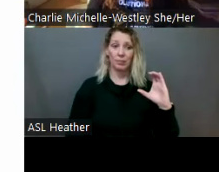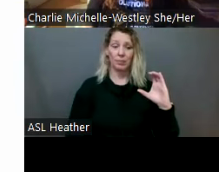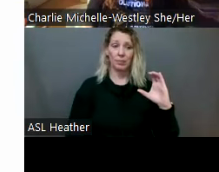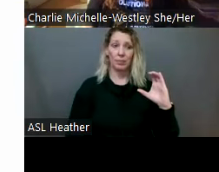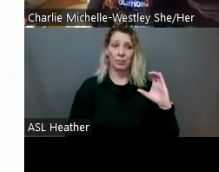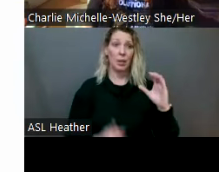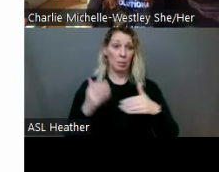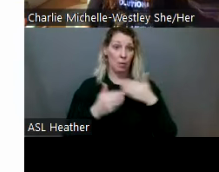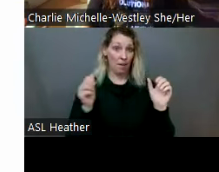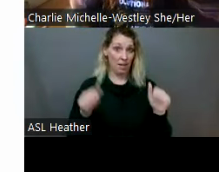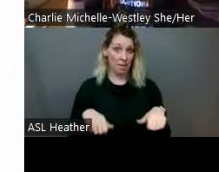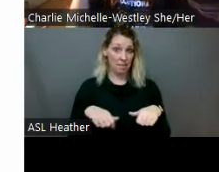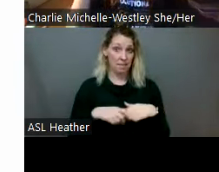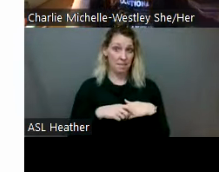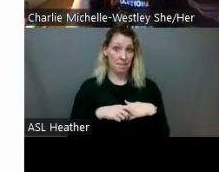Can we move on?